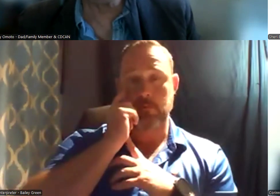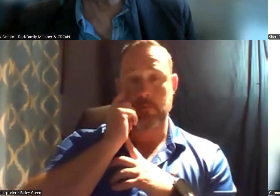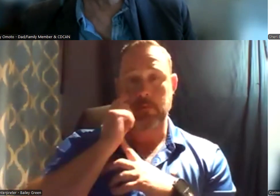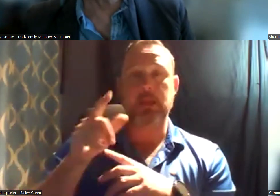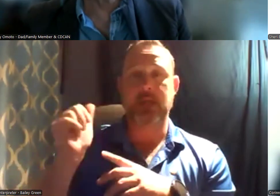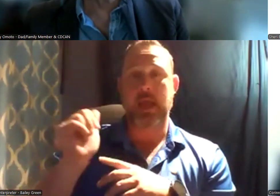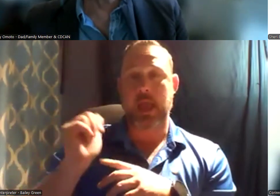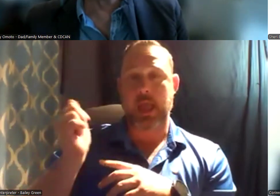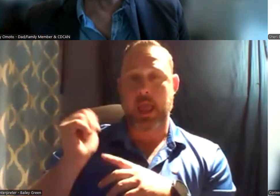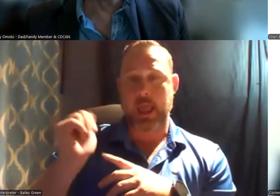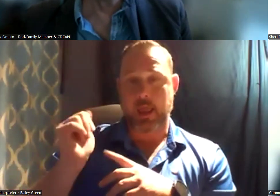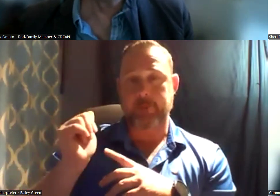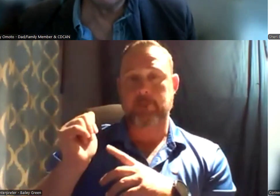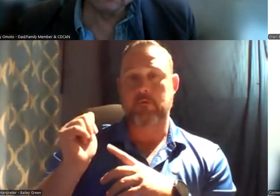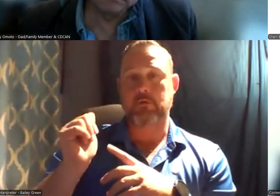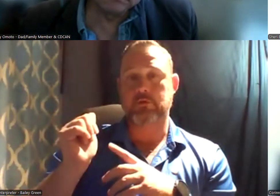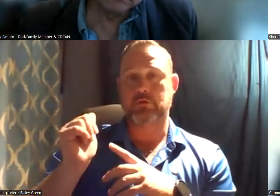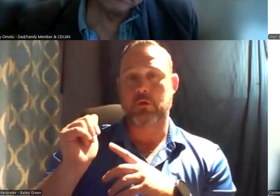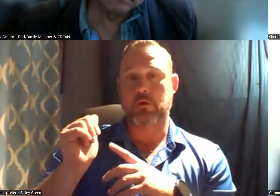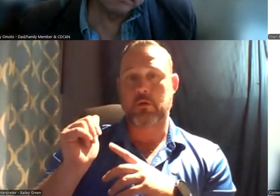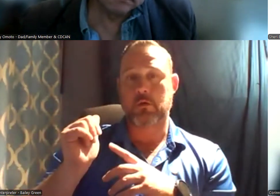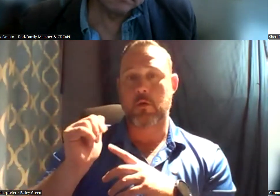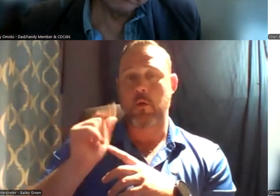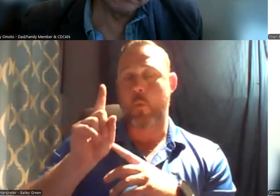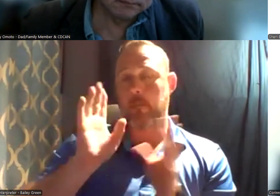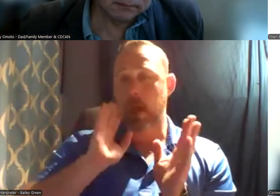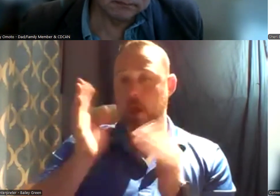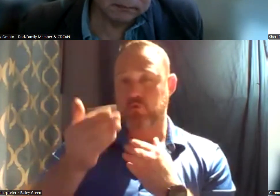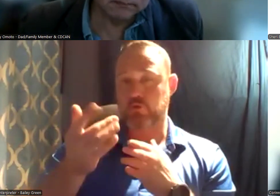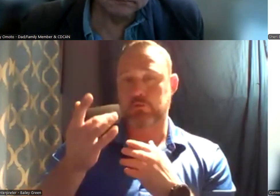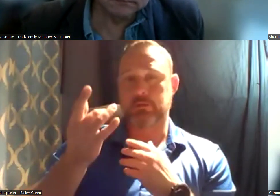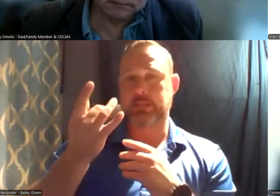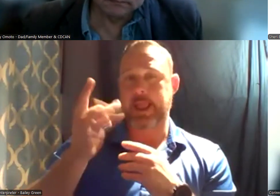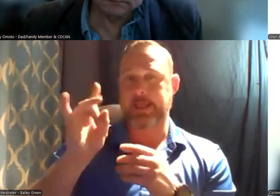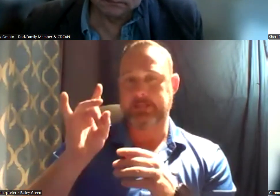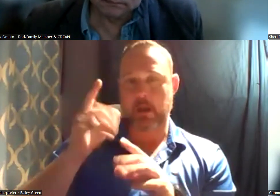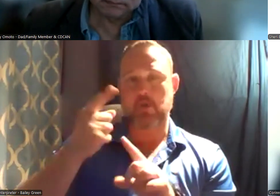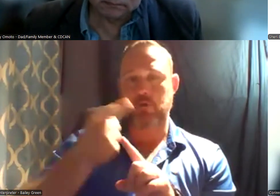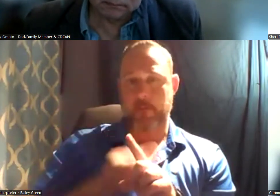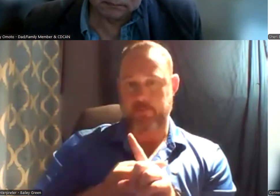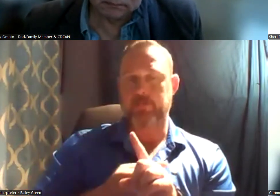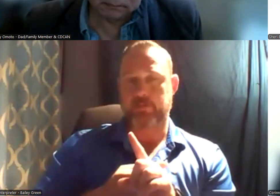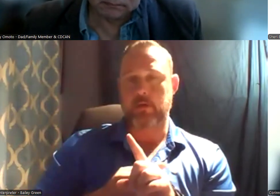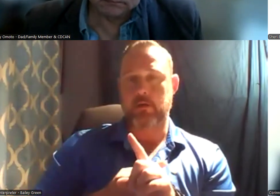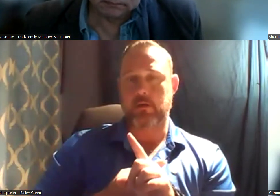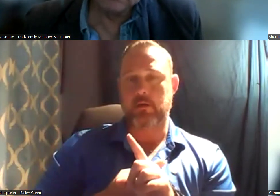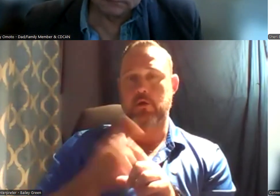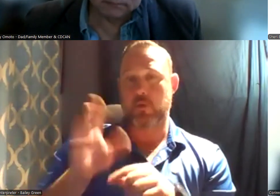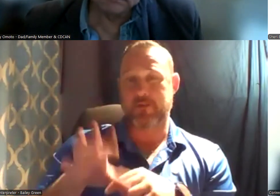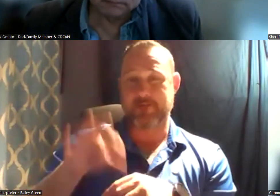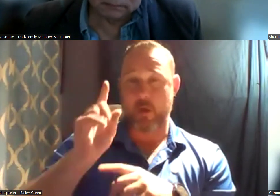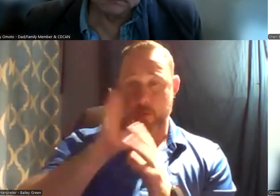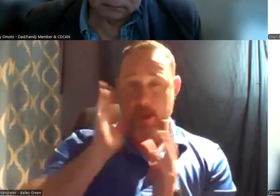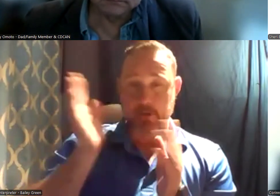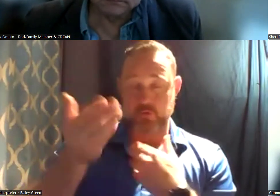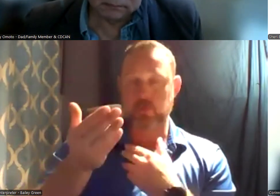average I think it's an average bachelor place is $1,800 a month. Heaven forbid you want to try to find a one bedroom,